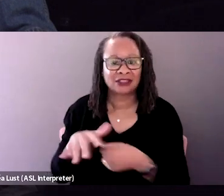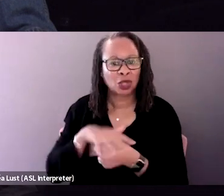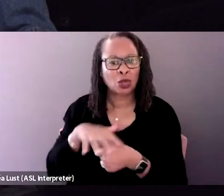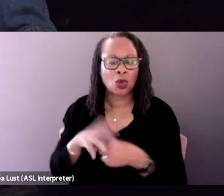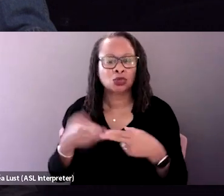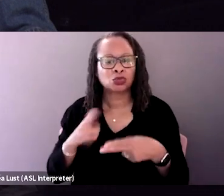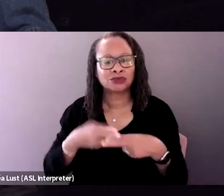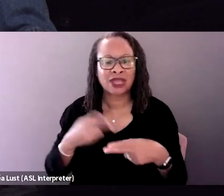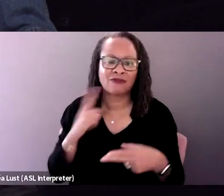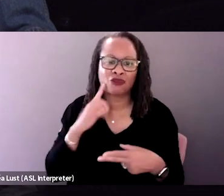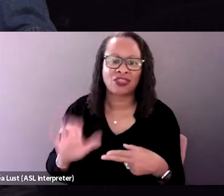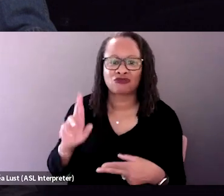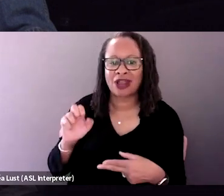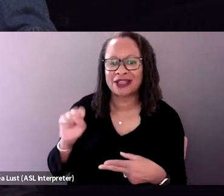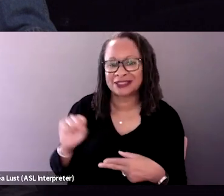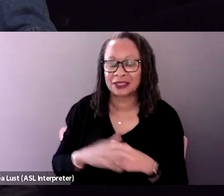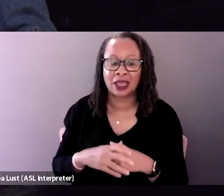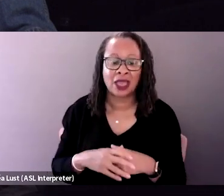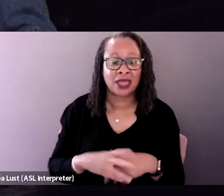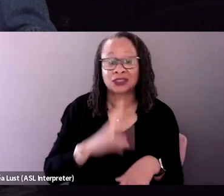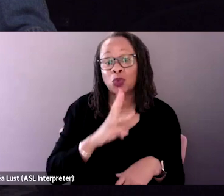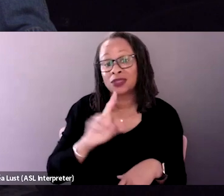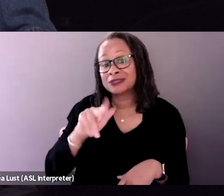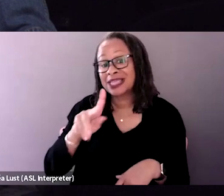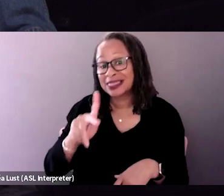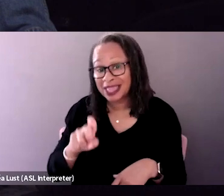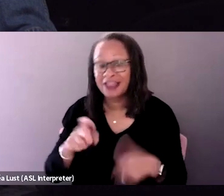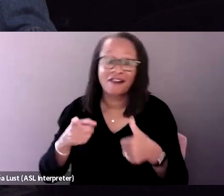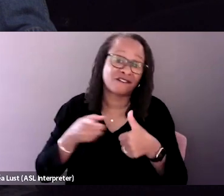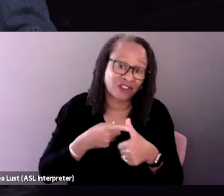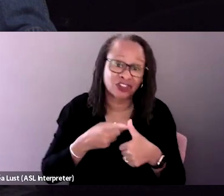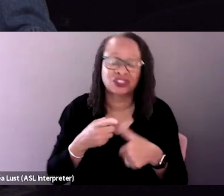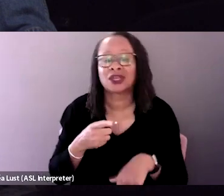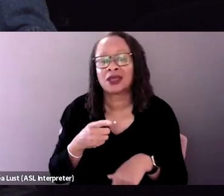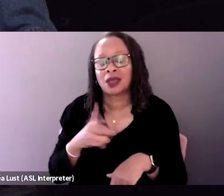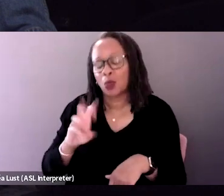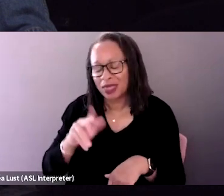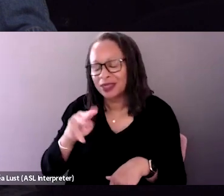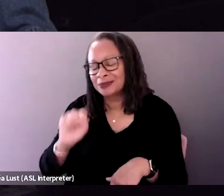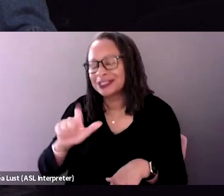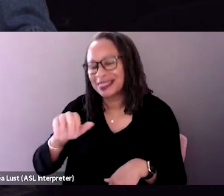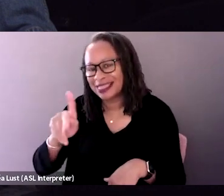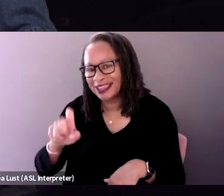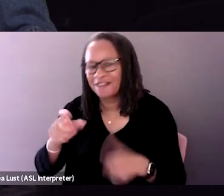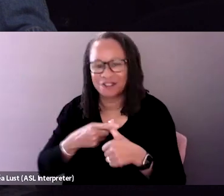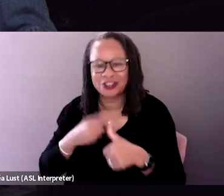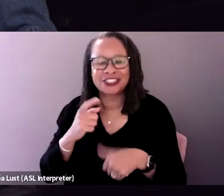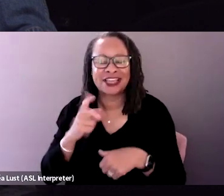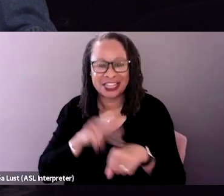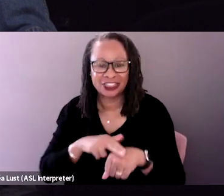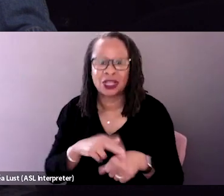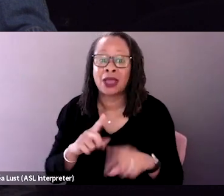So people, it's called the Williams Lake First Nation, as you might have heard in the documentary. But people who are really from this world, they call it